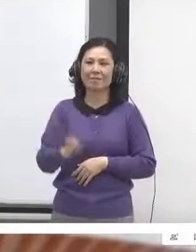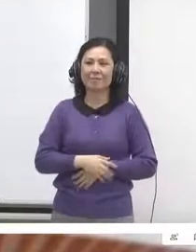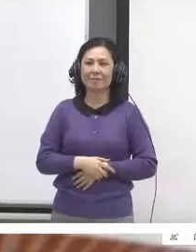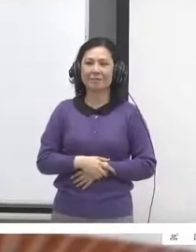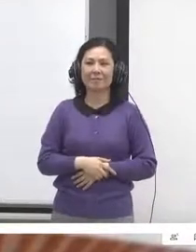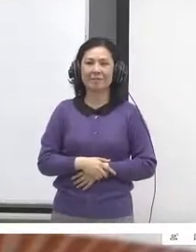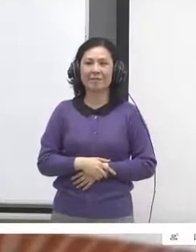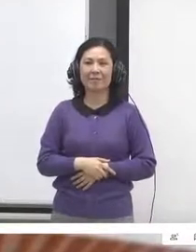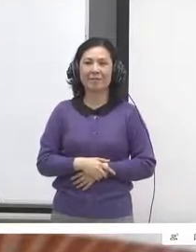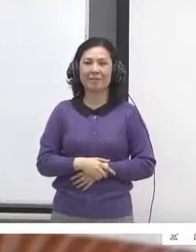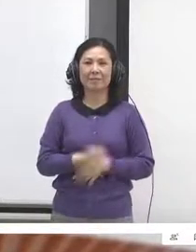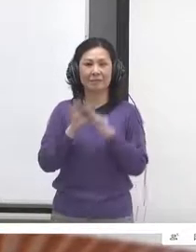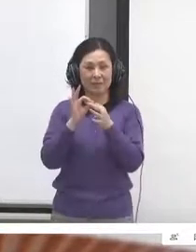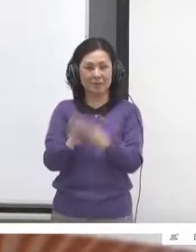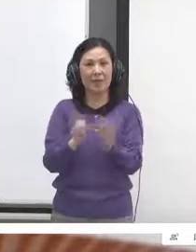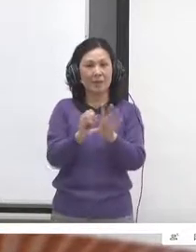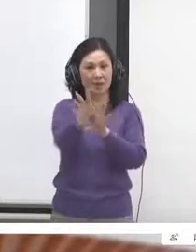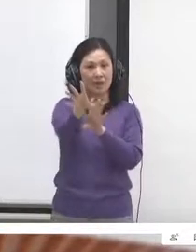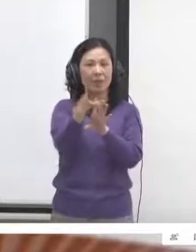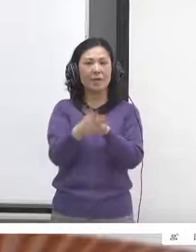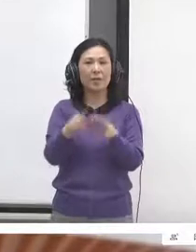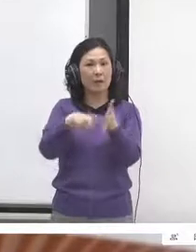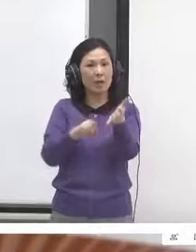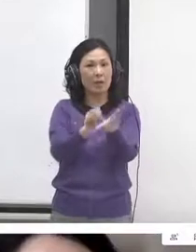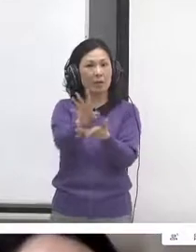slide? Yes, I will. Thank you.